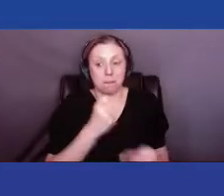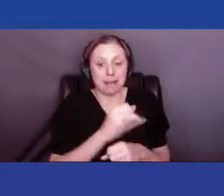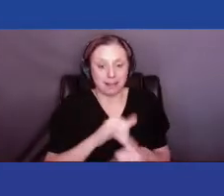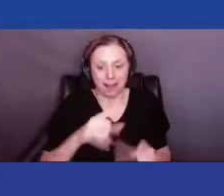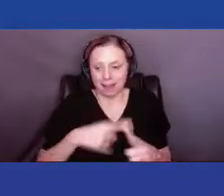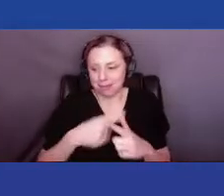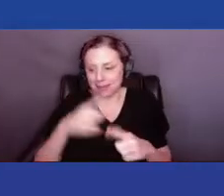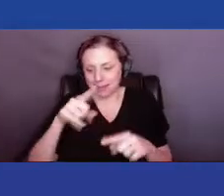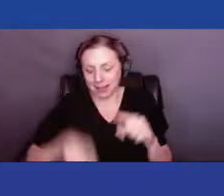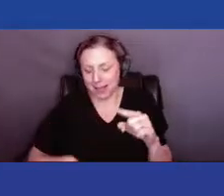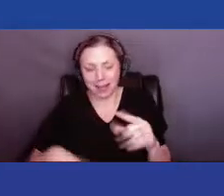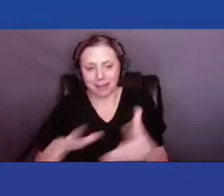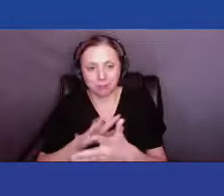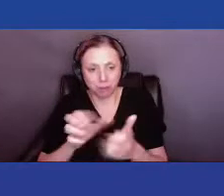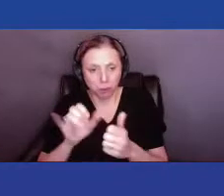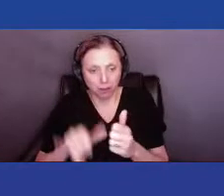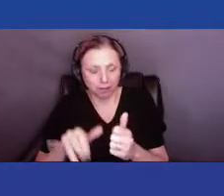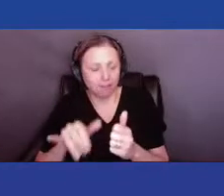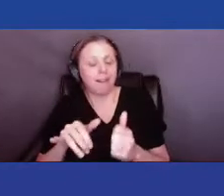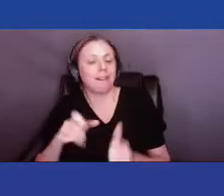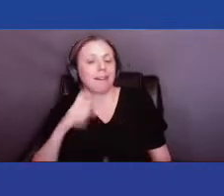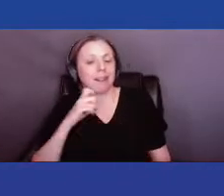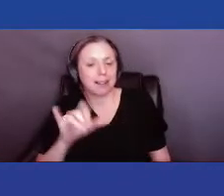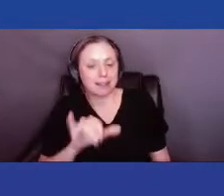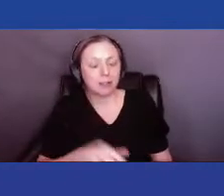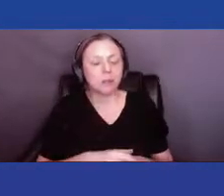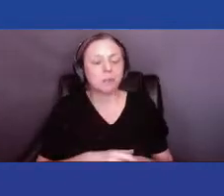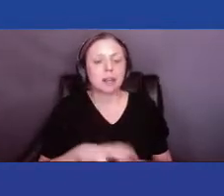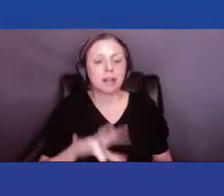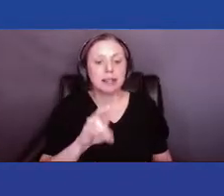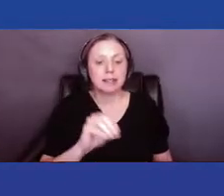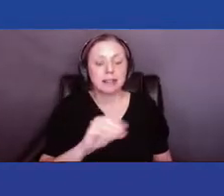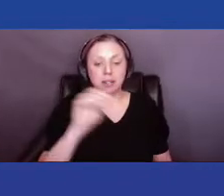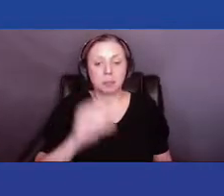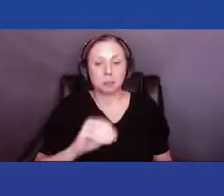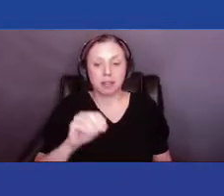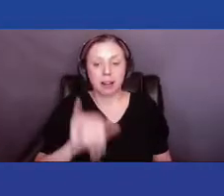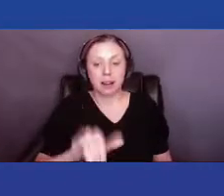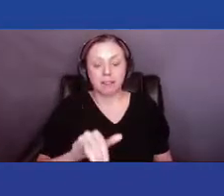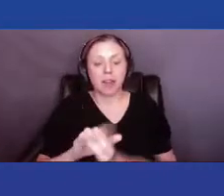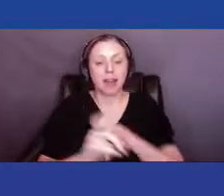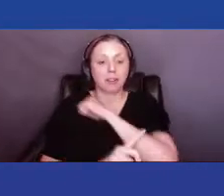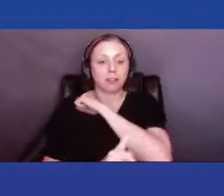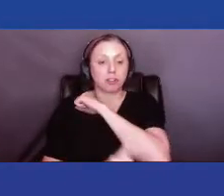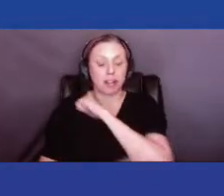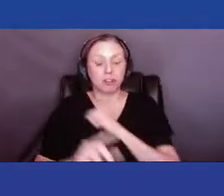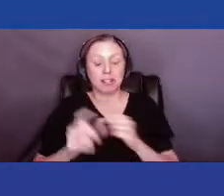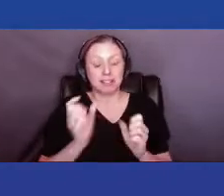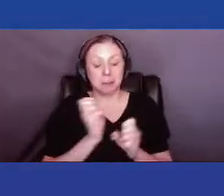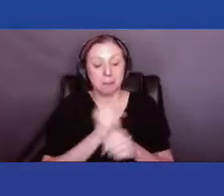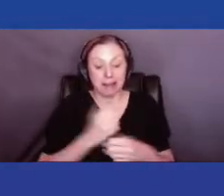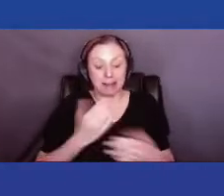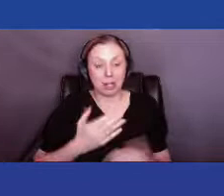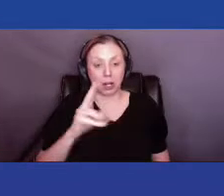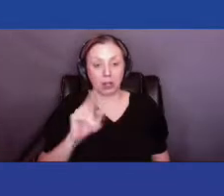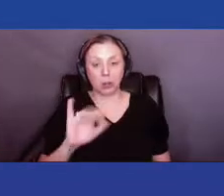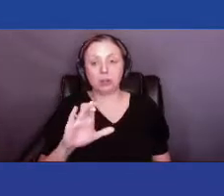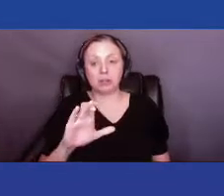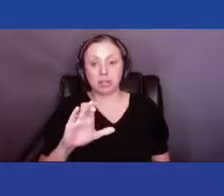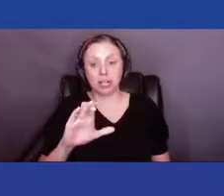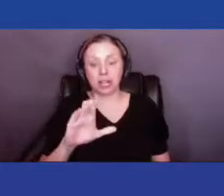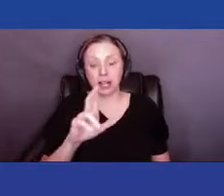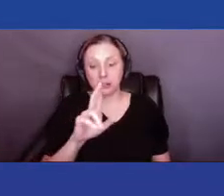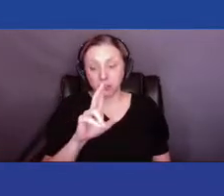complexly, about 70% of our waste is actually being processed in New York City here. In the city is